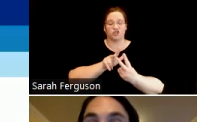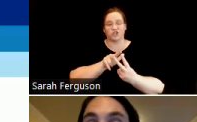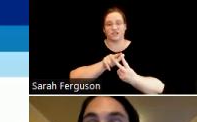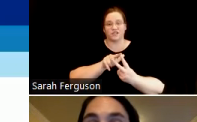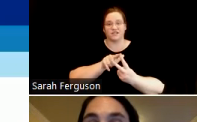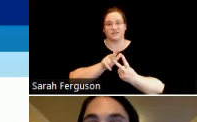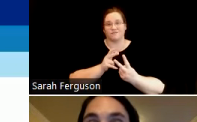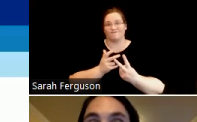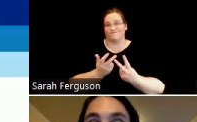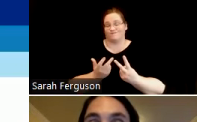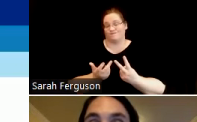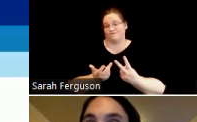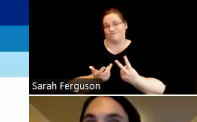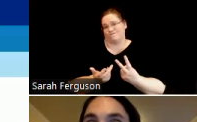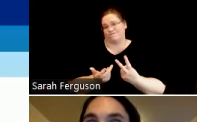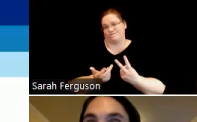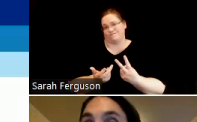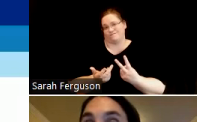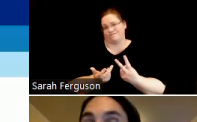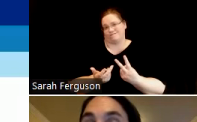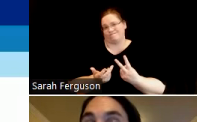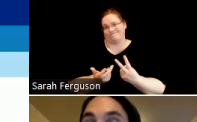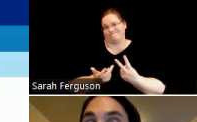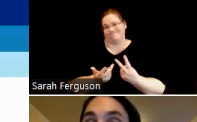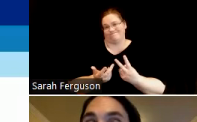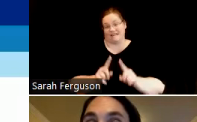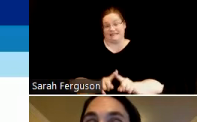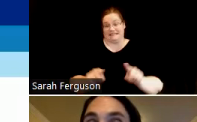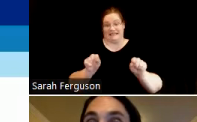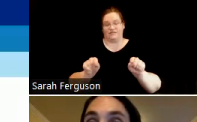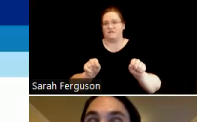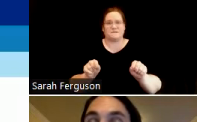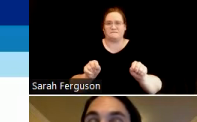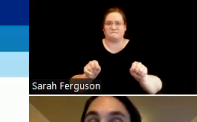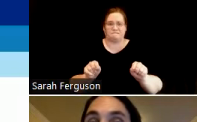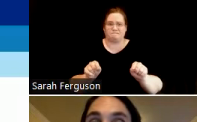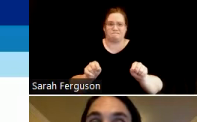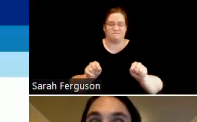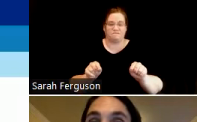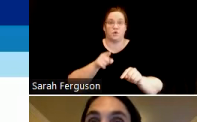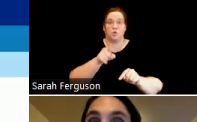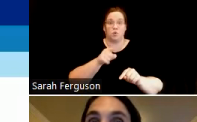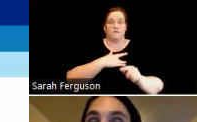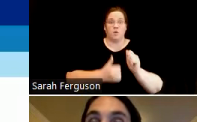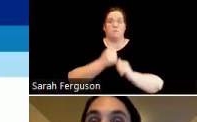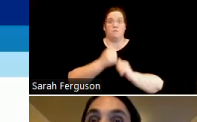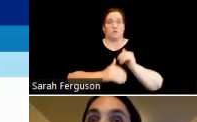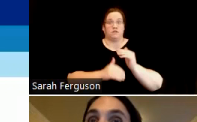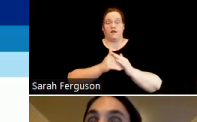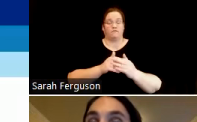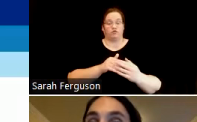is not a difference between the two. I think you pick the one that you feel most comfortable with. So I've